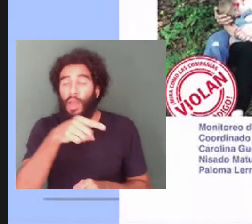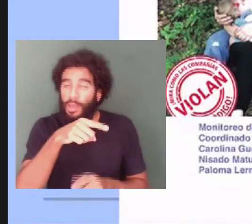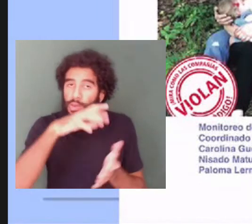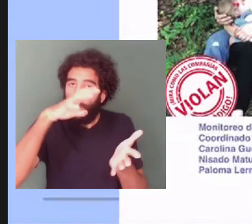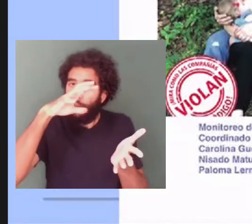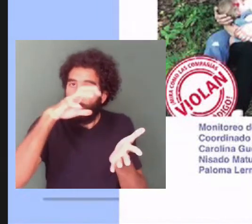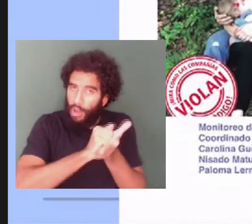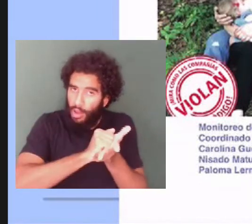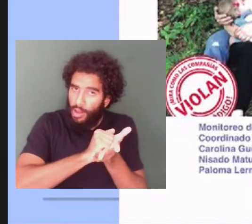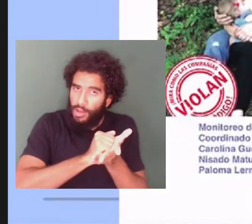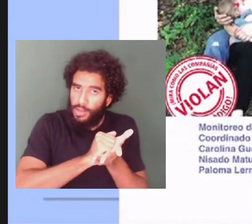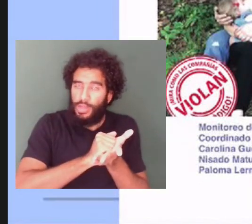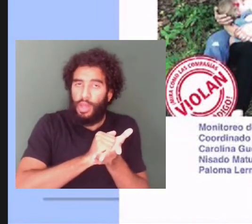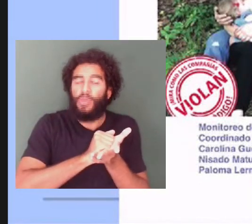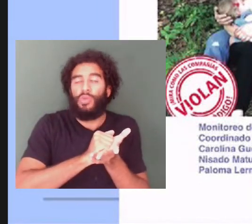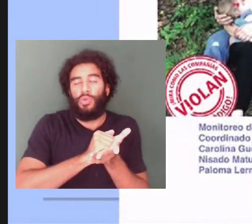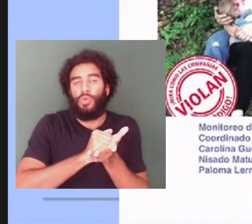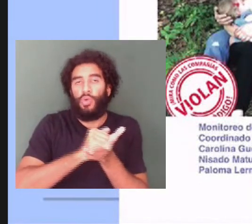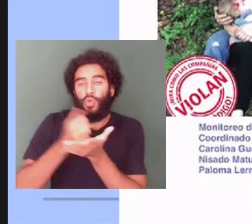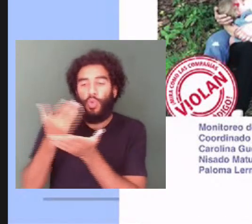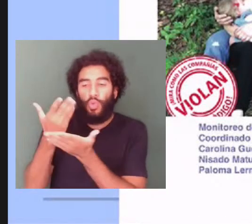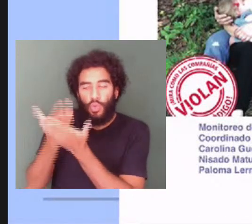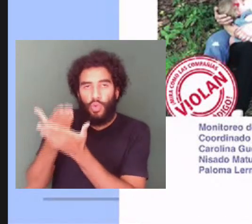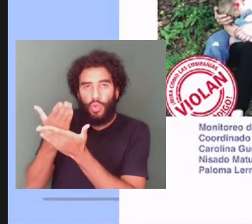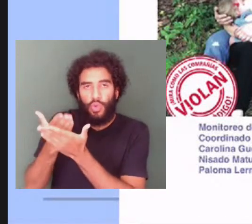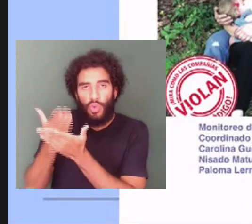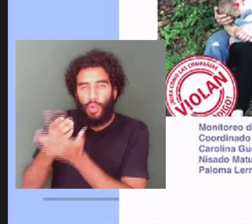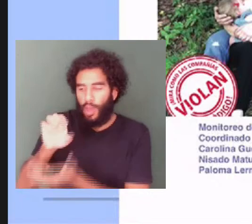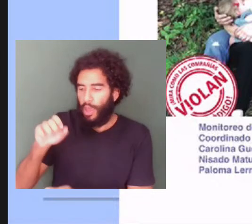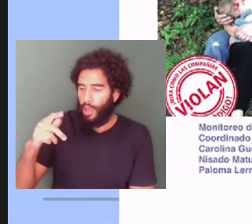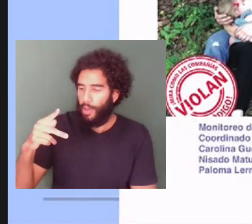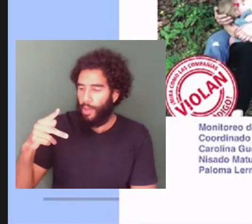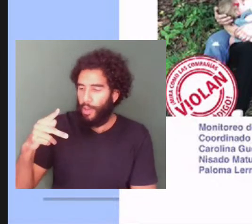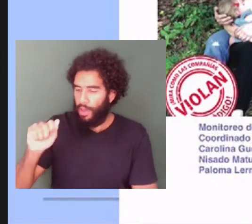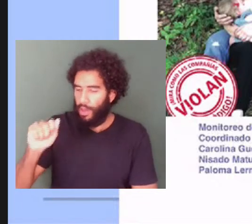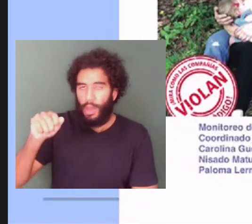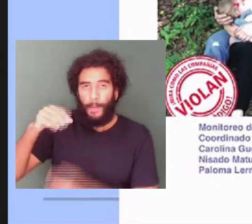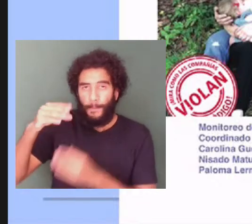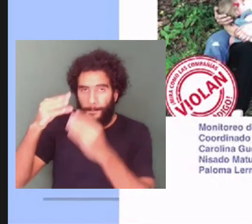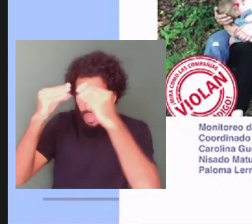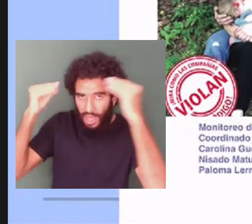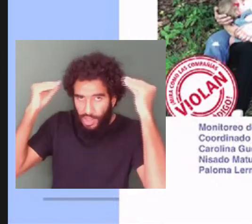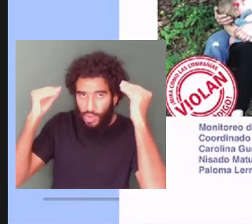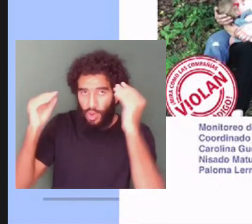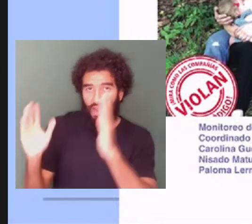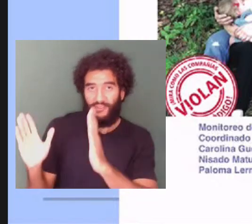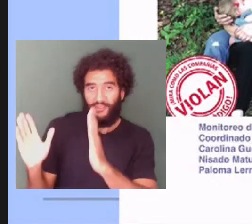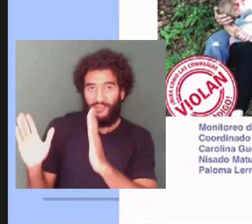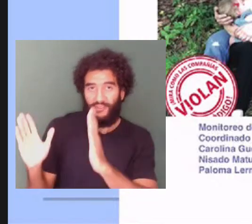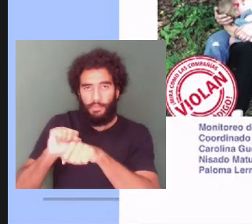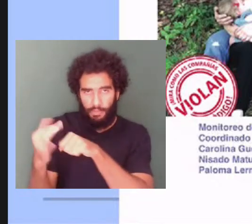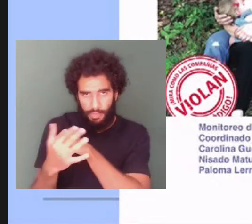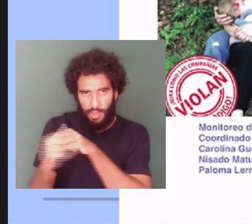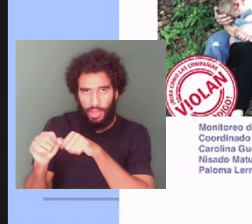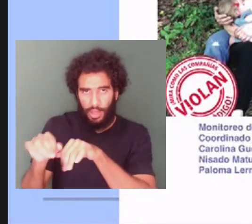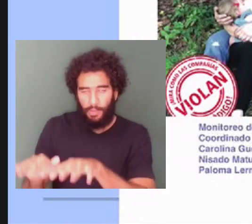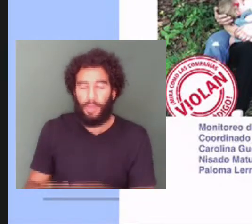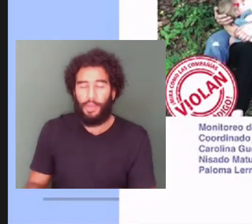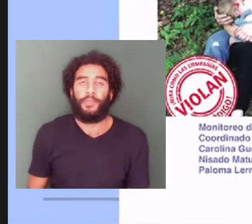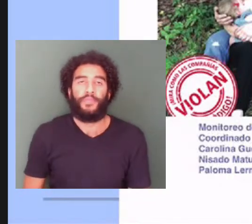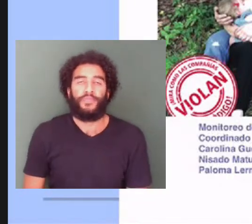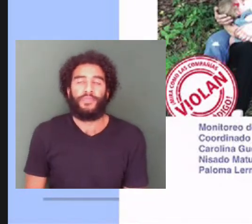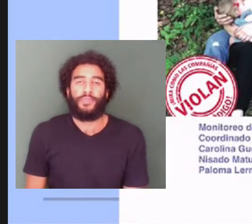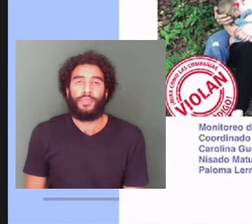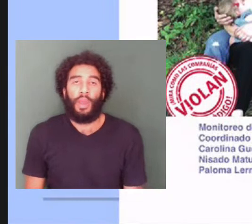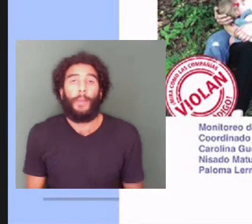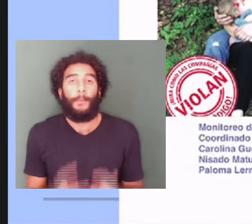well. This was documented, and monitoring that was done by Limpa Mexico during the pandemic. What